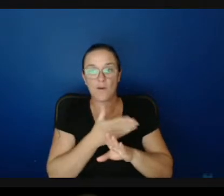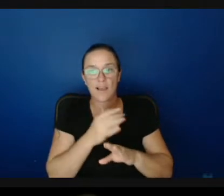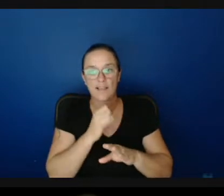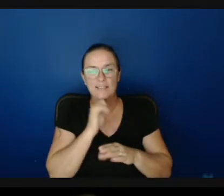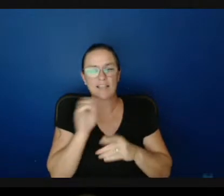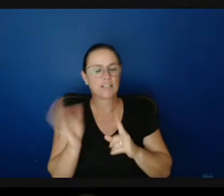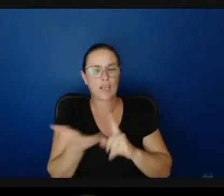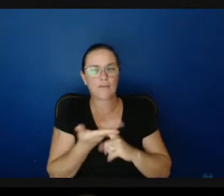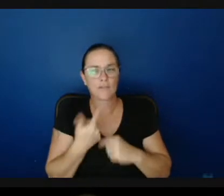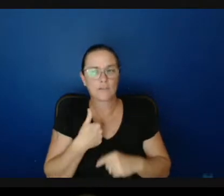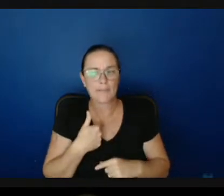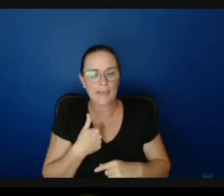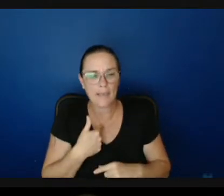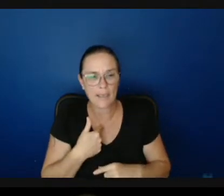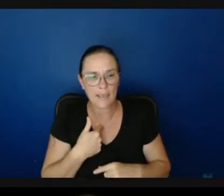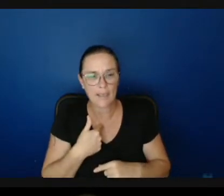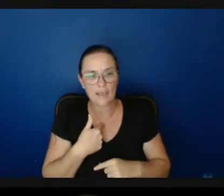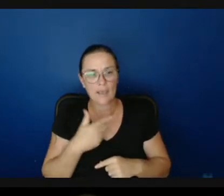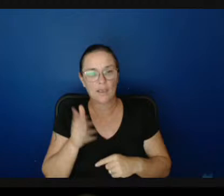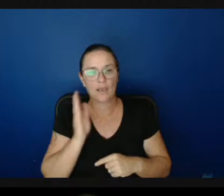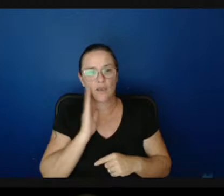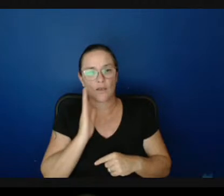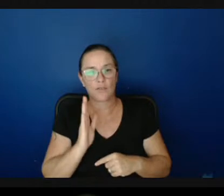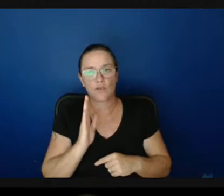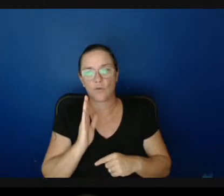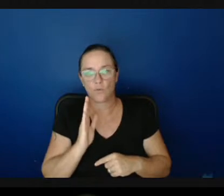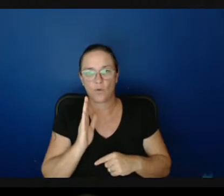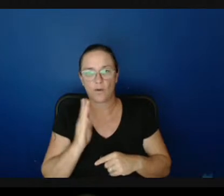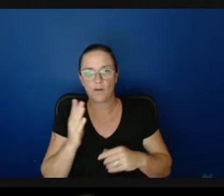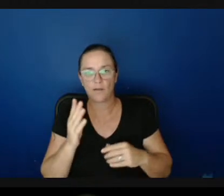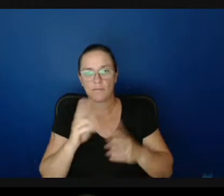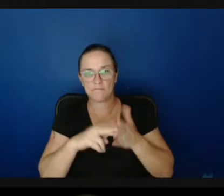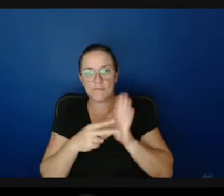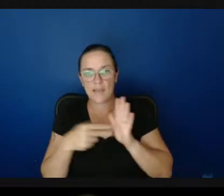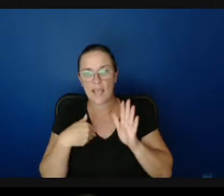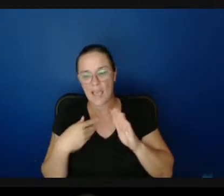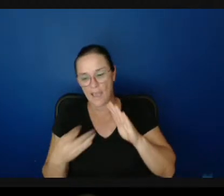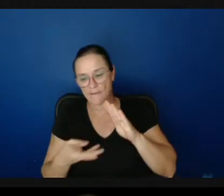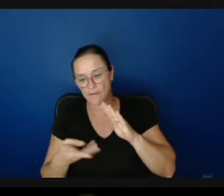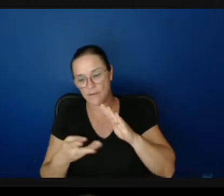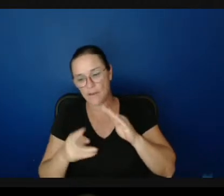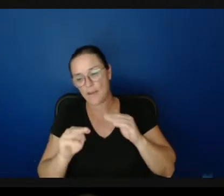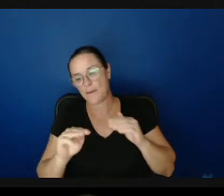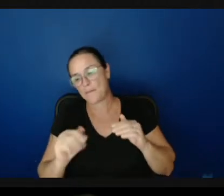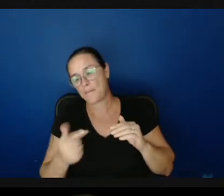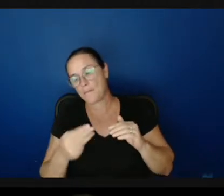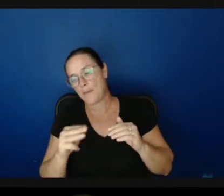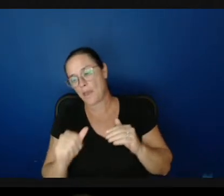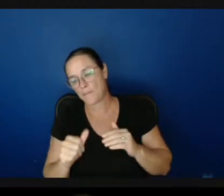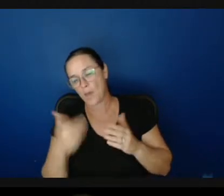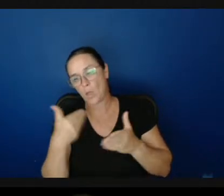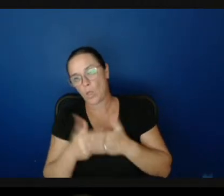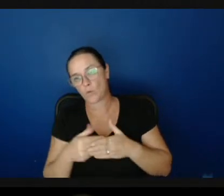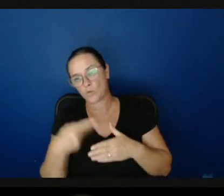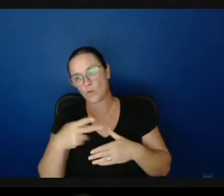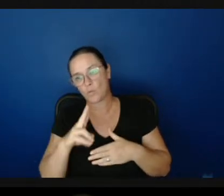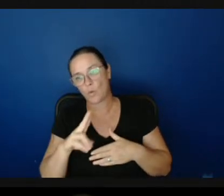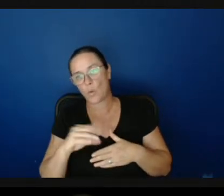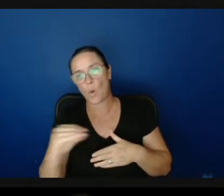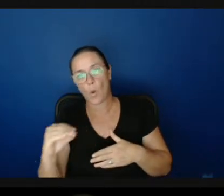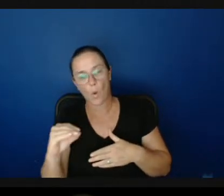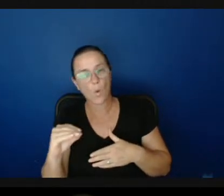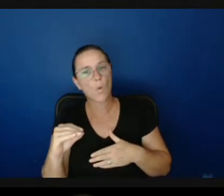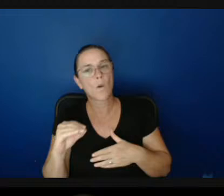to me that this is caused necessarily by magma near Pu'o'o, but certainly we can see that the effects of the volcano's